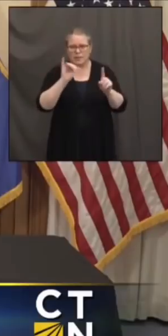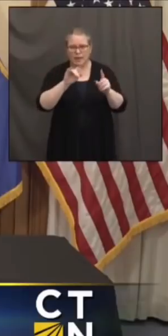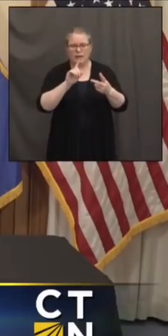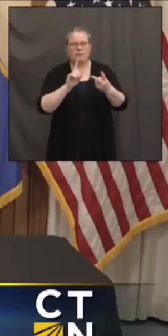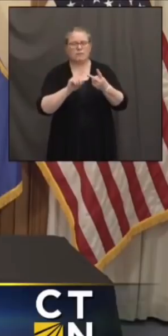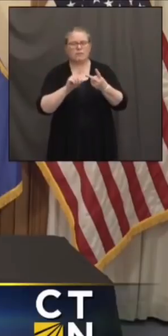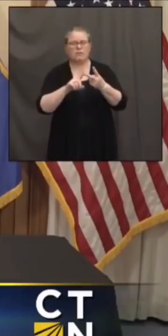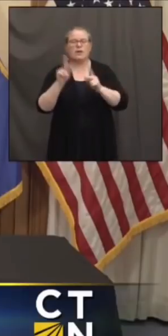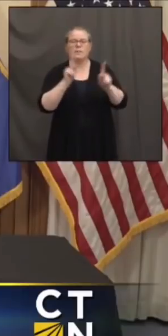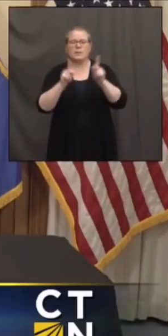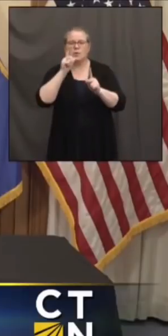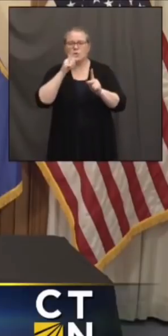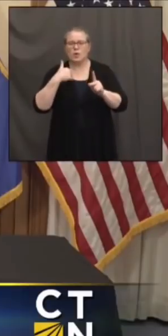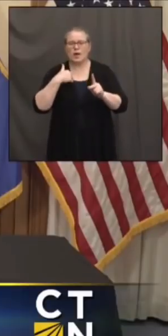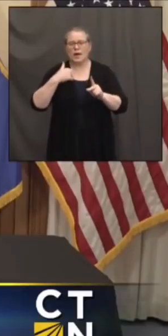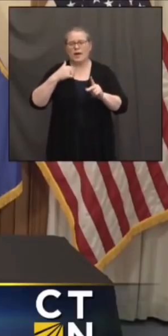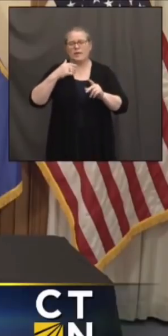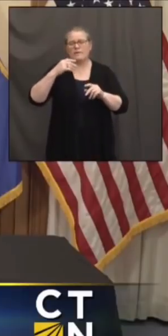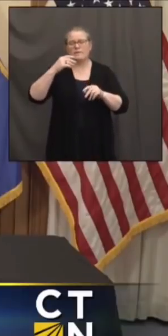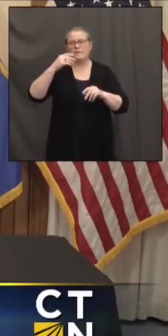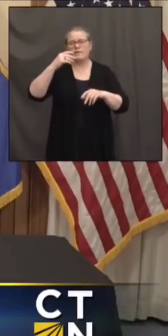or developmental disabilities?